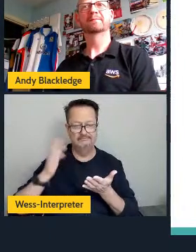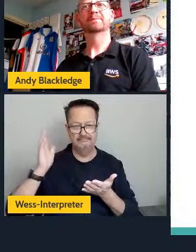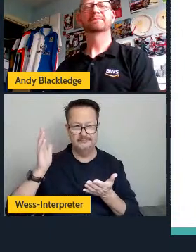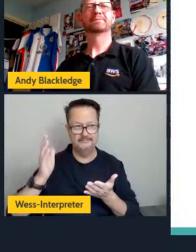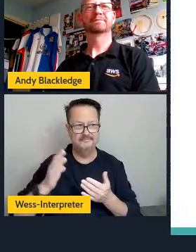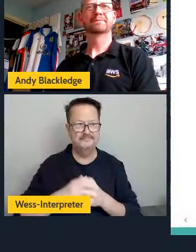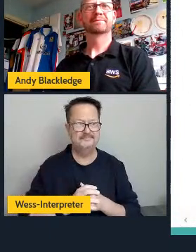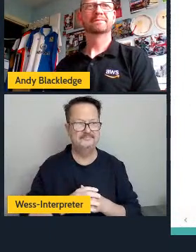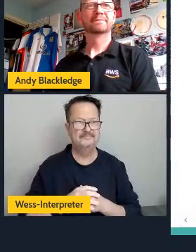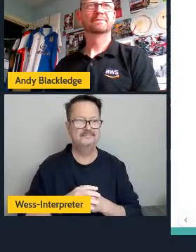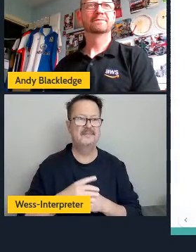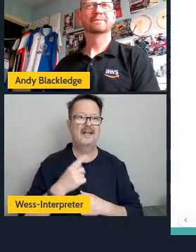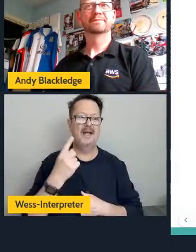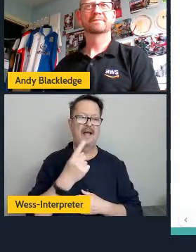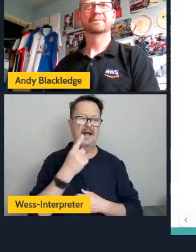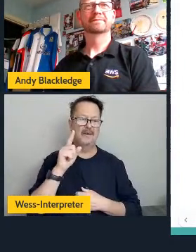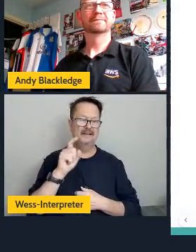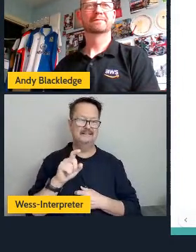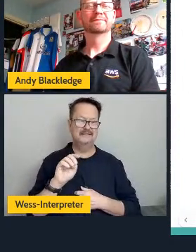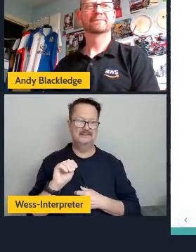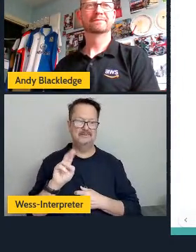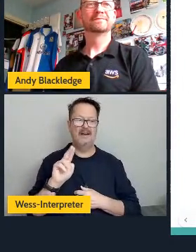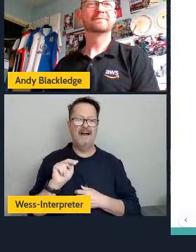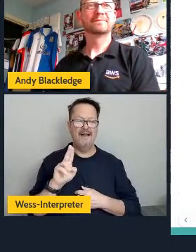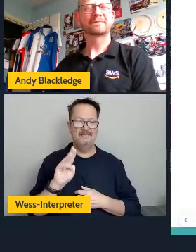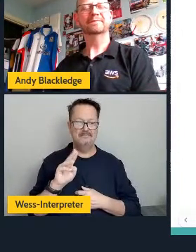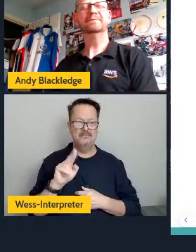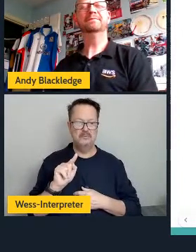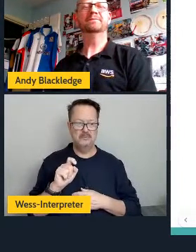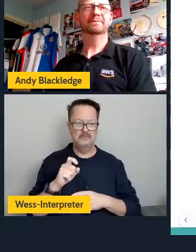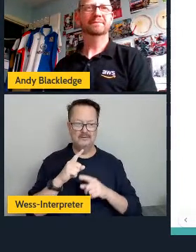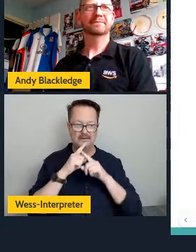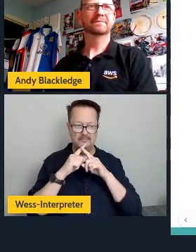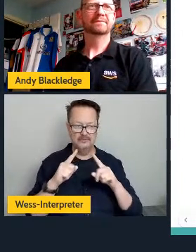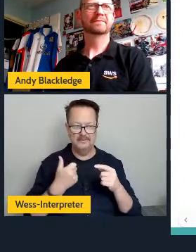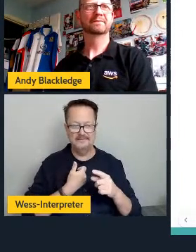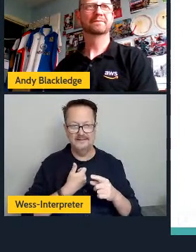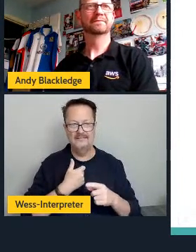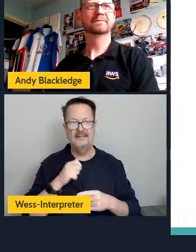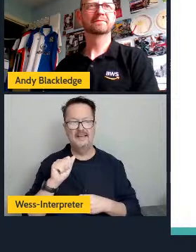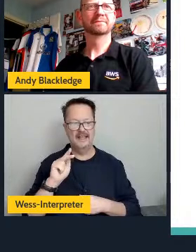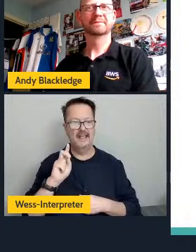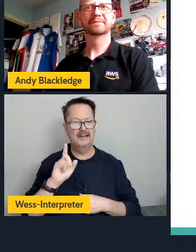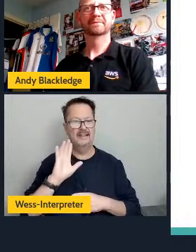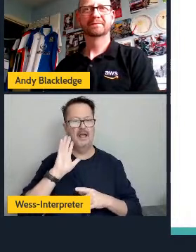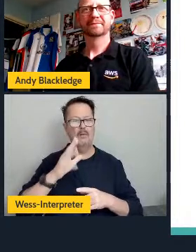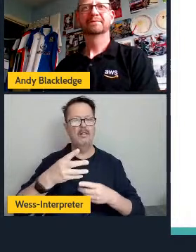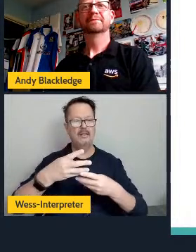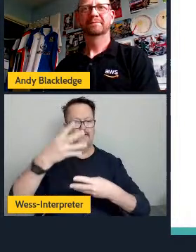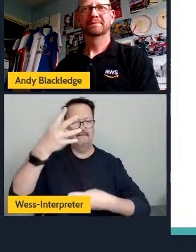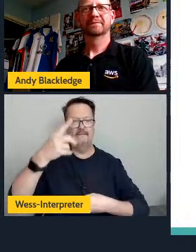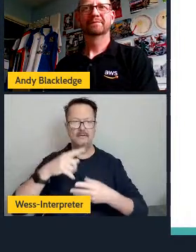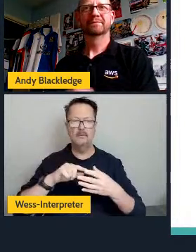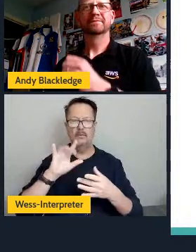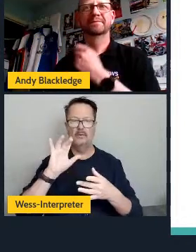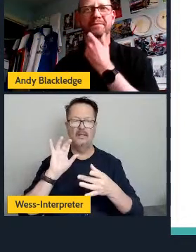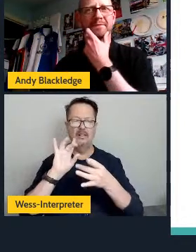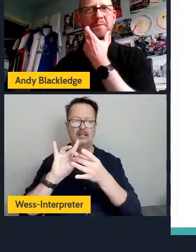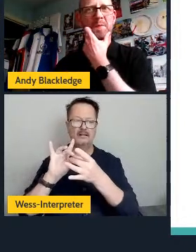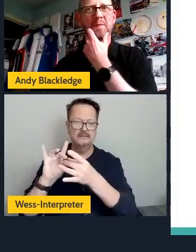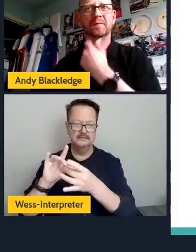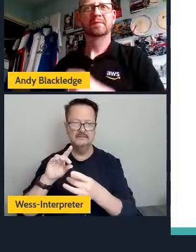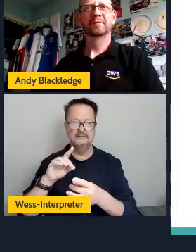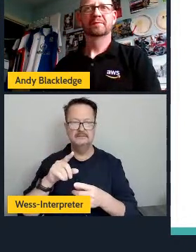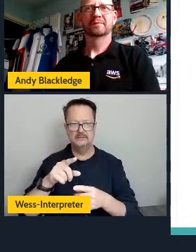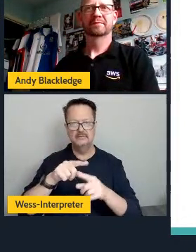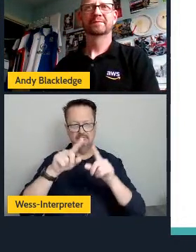I always need to remember to unmute myself. So thank you very much, Andy. I will leave the links in the screen for a while because